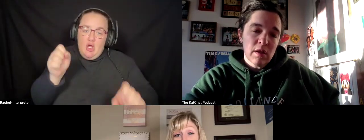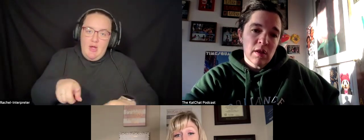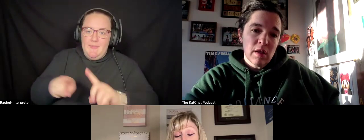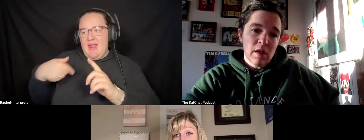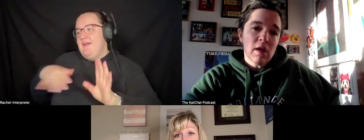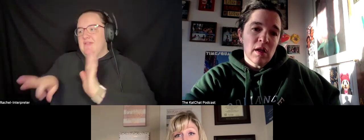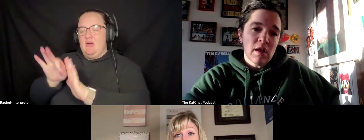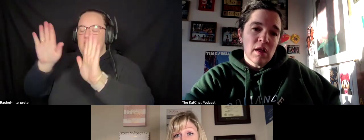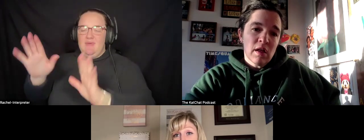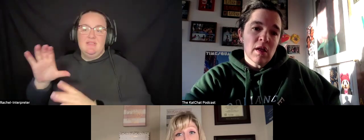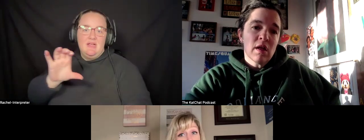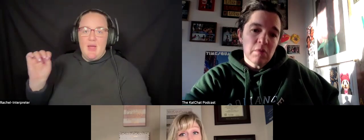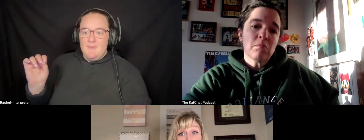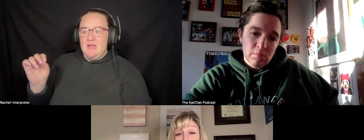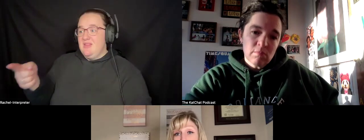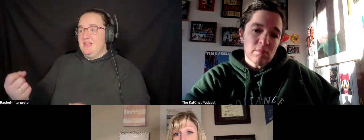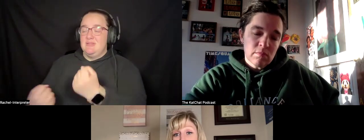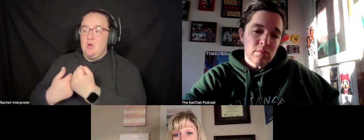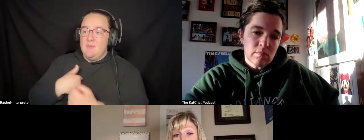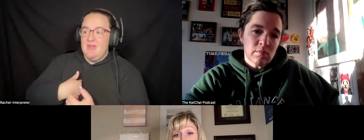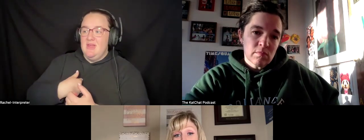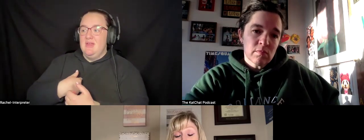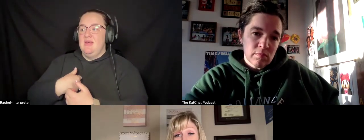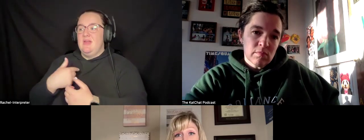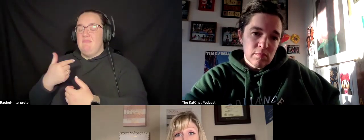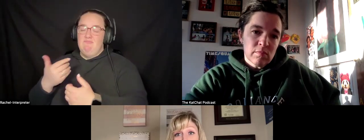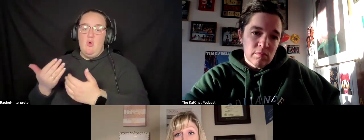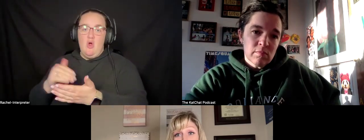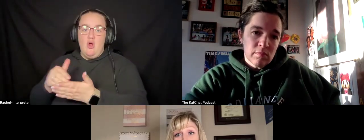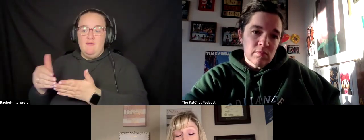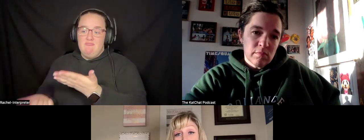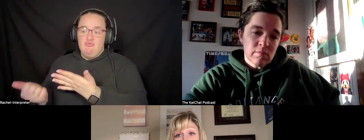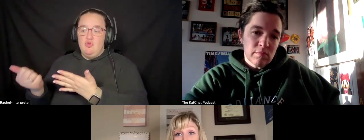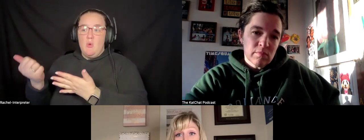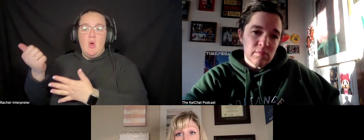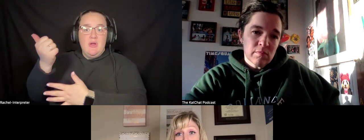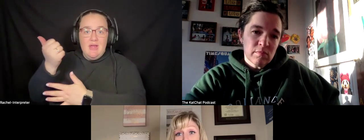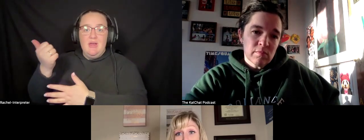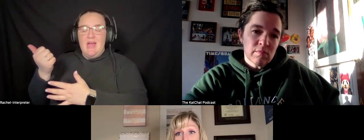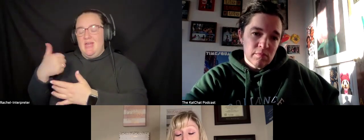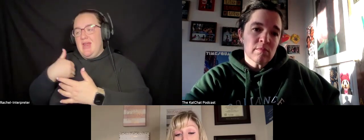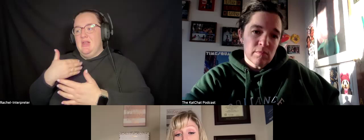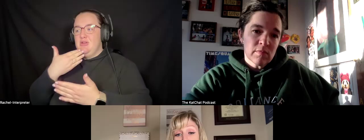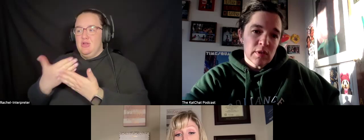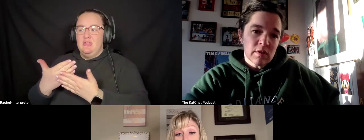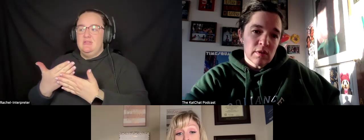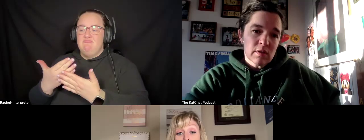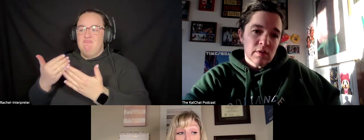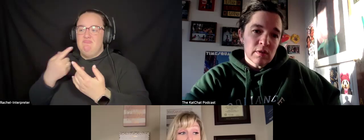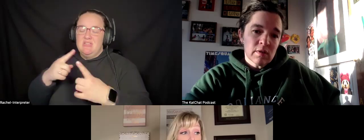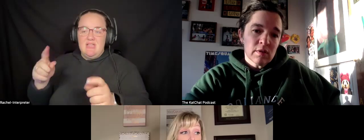who has supported me, and I've been promoted a number of times and I've had great success with them and with for myself.